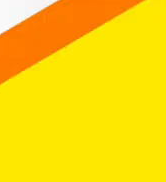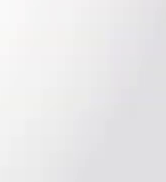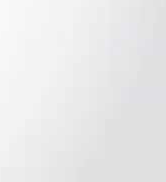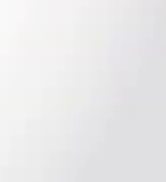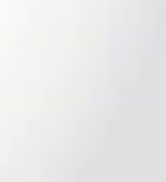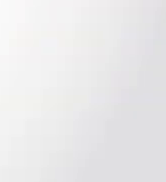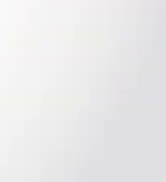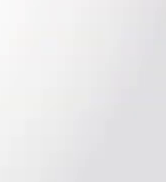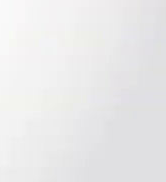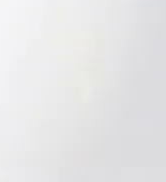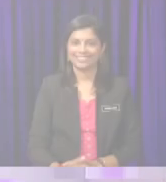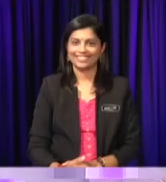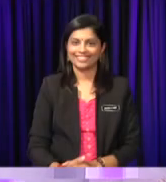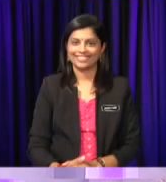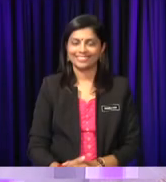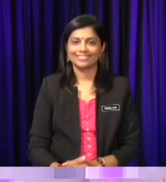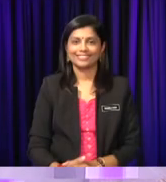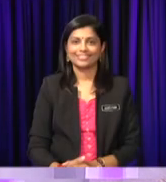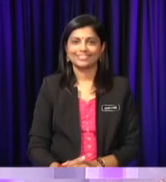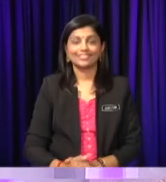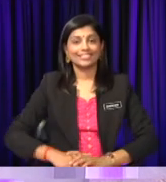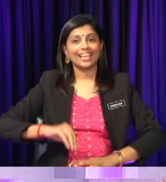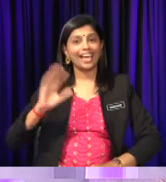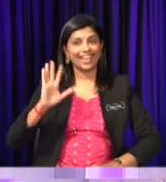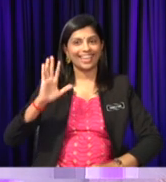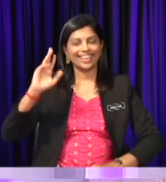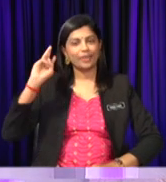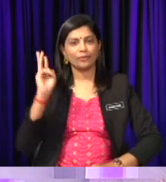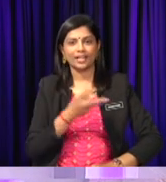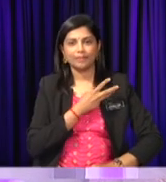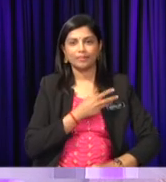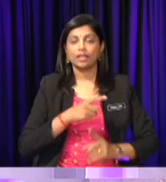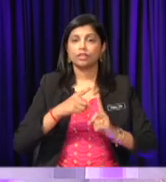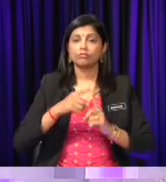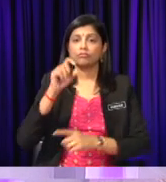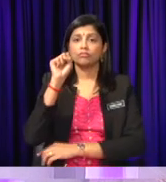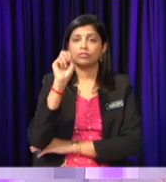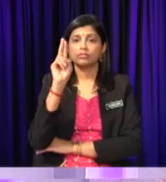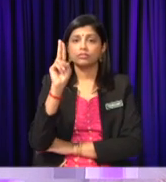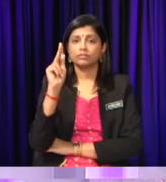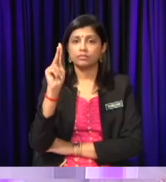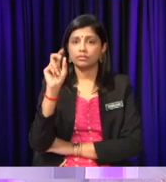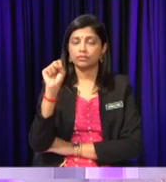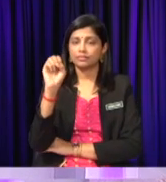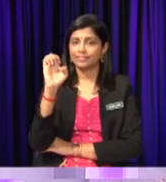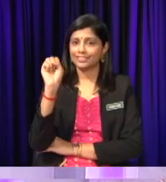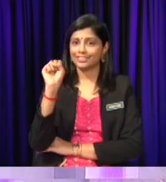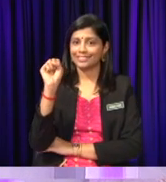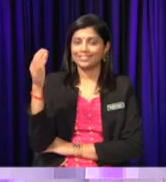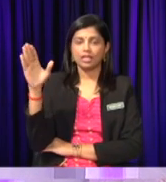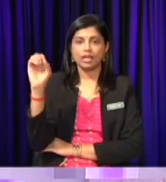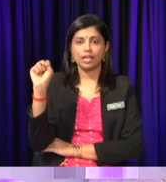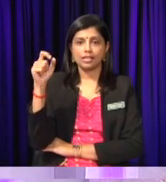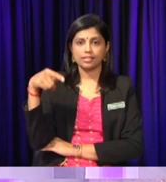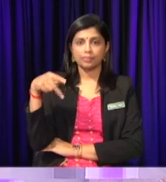EduwebTV KPM. Welcome back to Success SPM 2022 with me, Shafika, and also teacher Halimatul